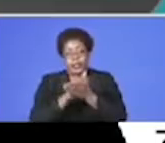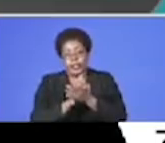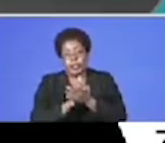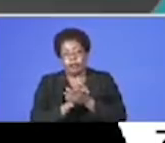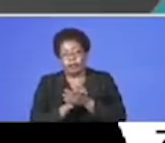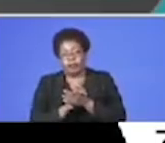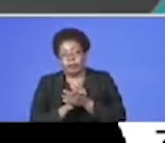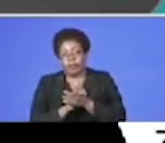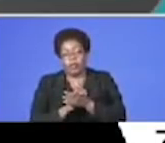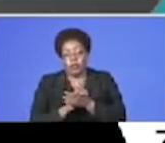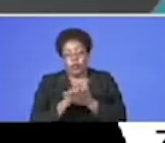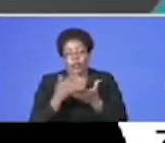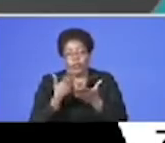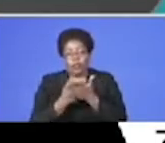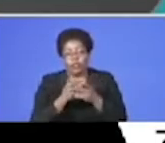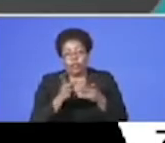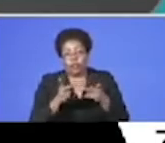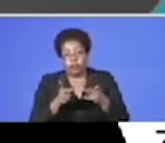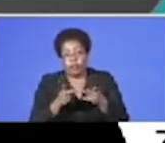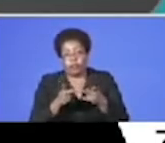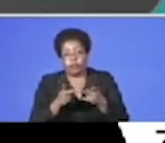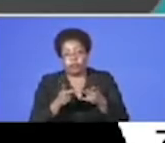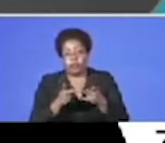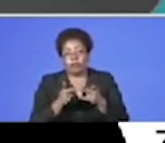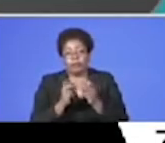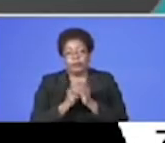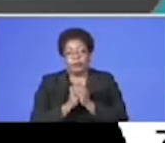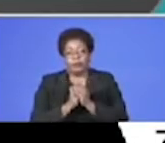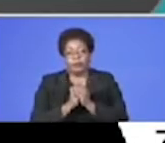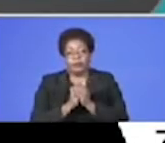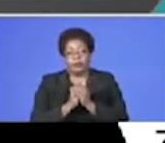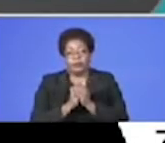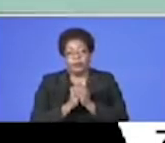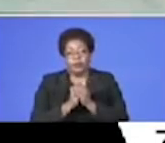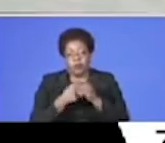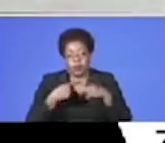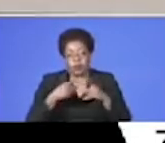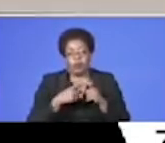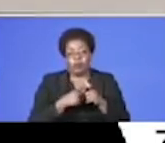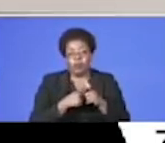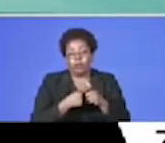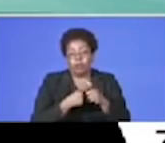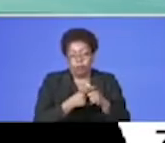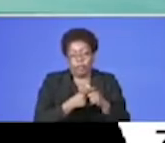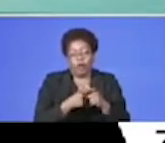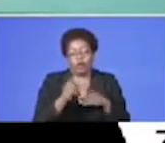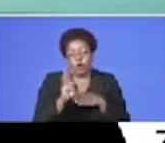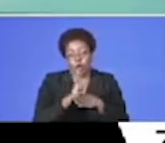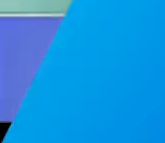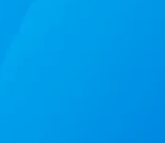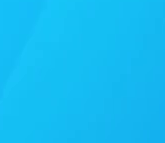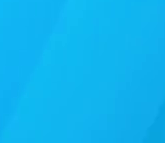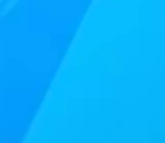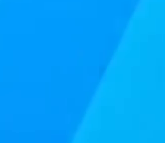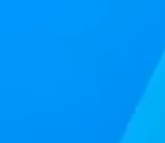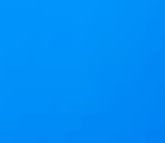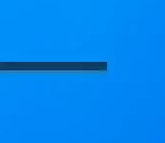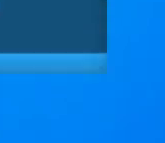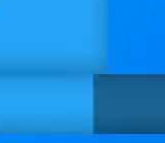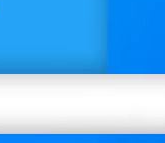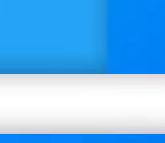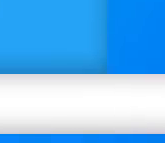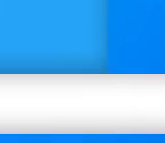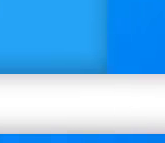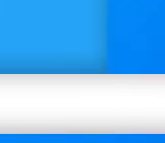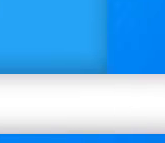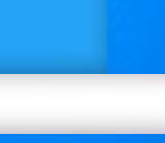are in a good position to hit the ground running, as they say. Anthony Smith, ZNS Network News. Trinidad